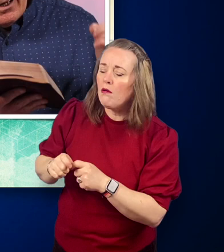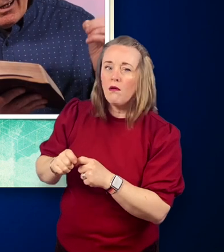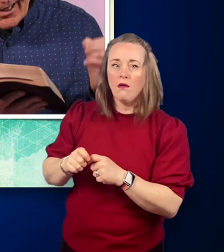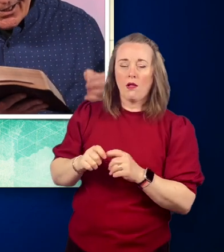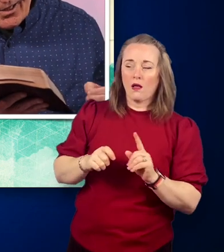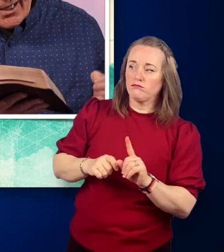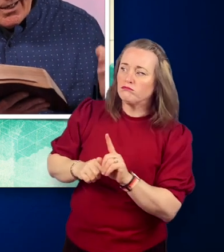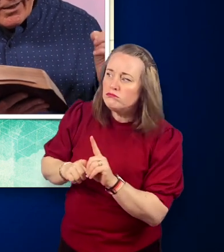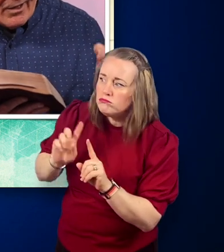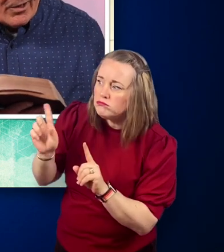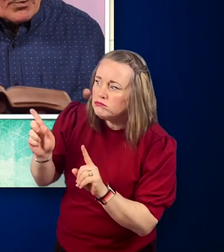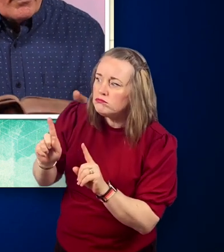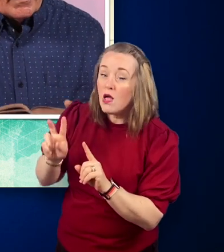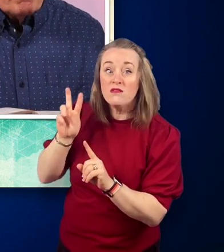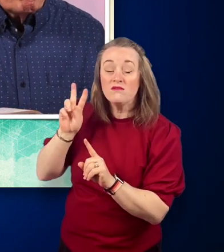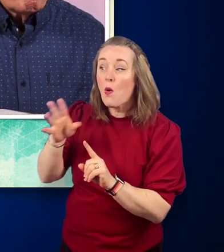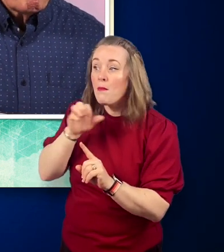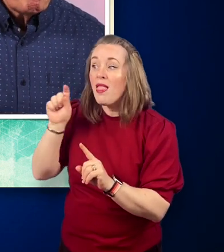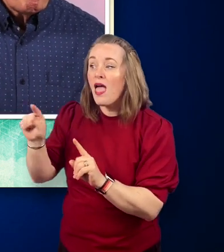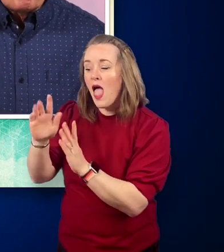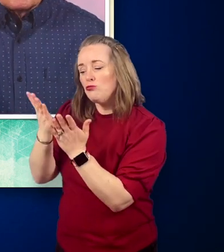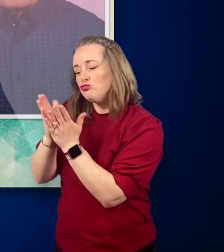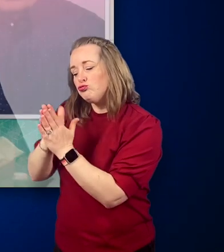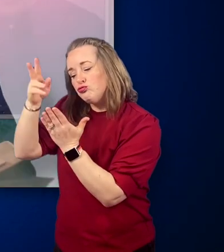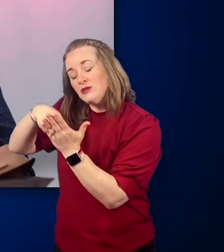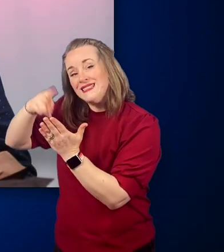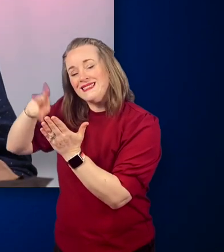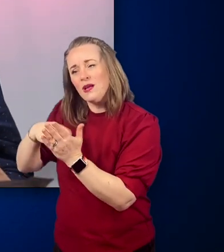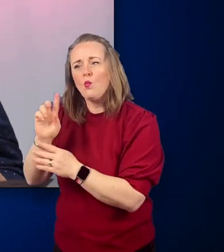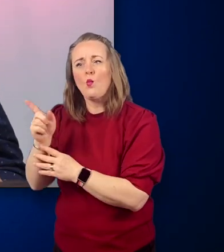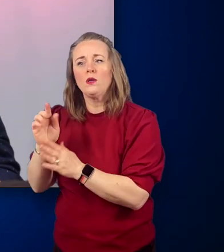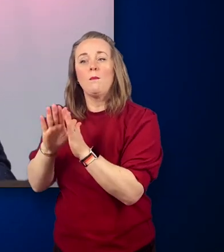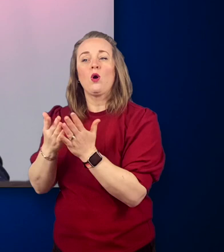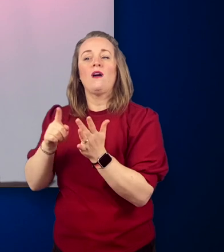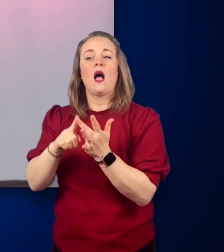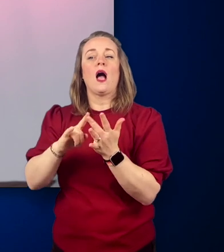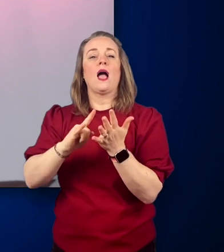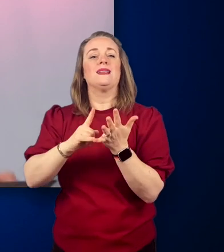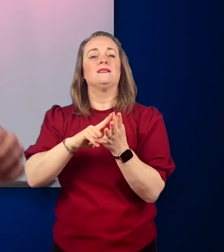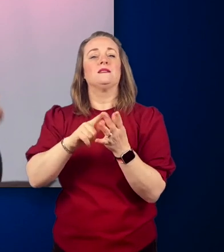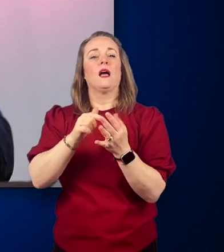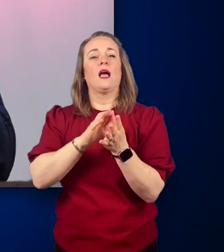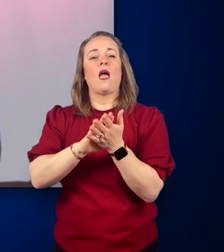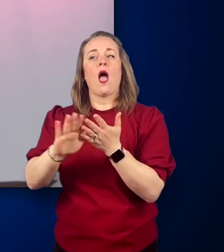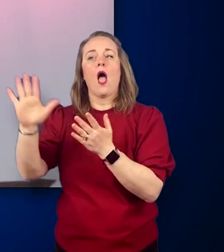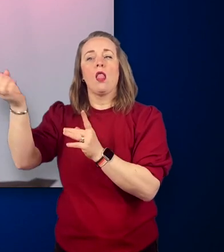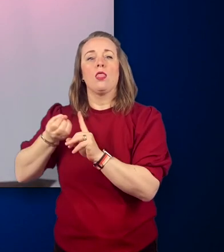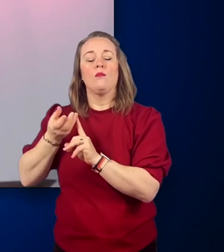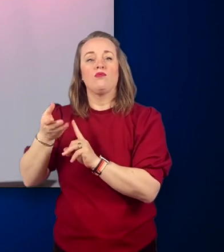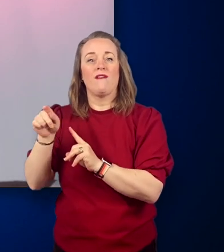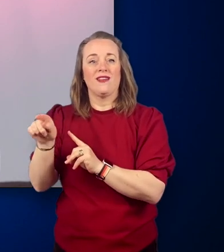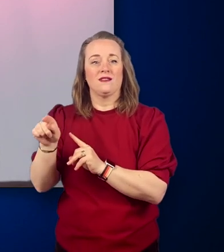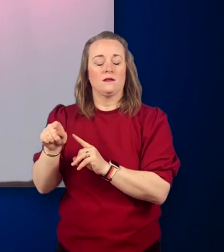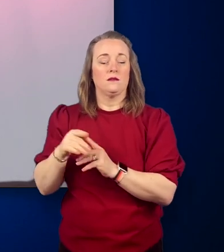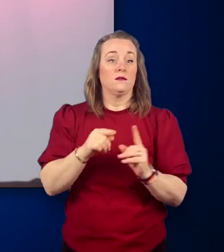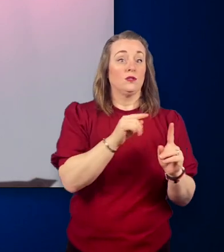reading Isaiah the prophet. First thing I want to say is that when you have the